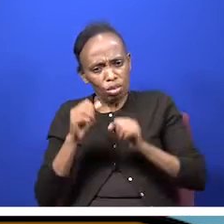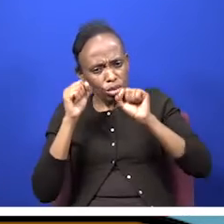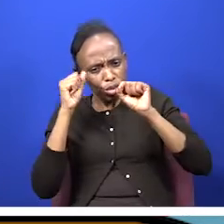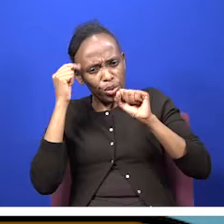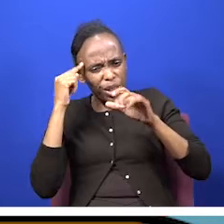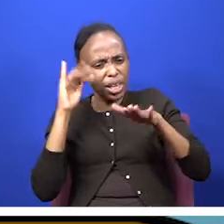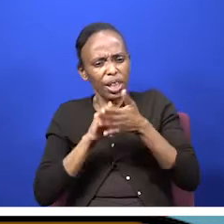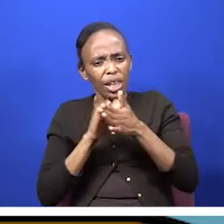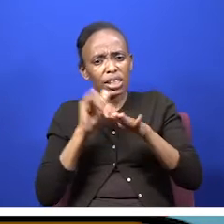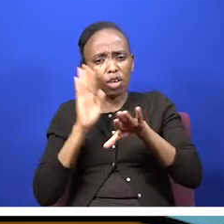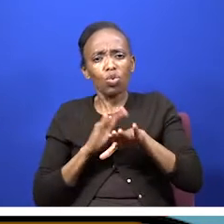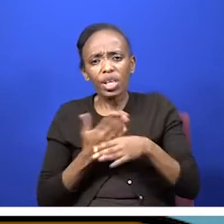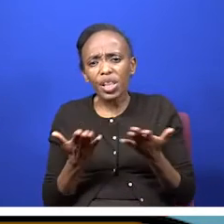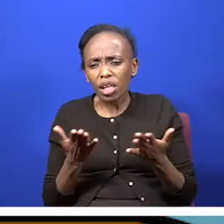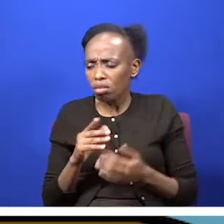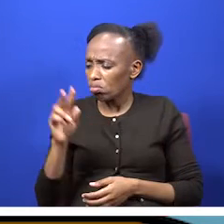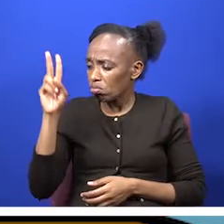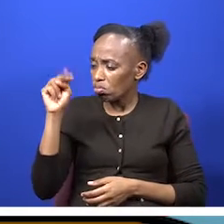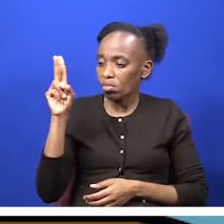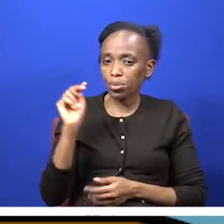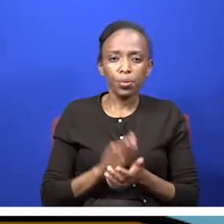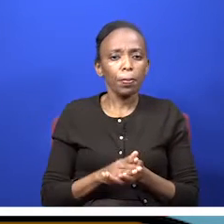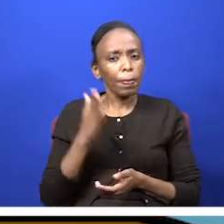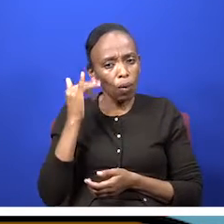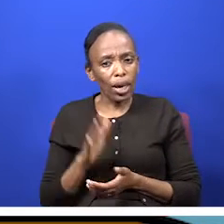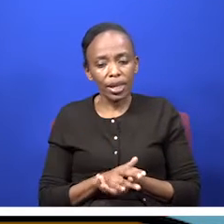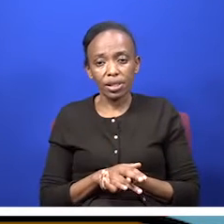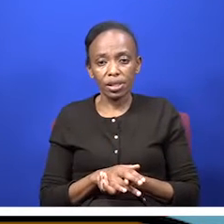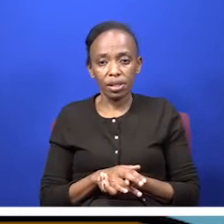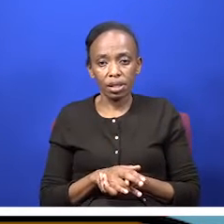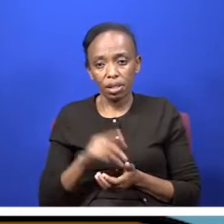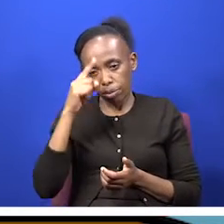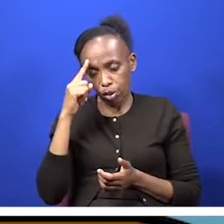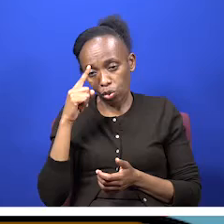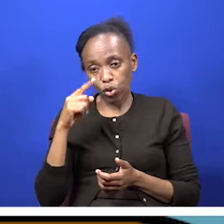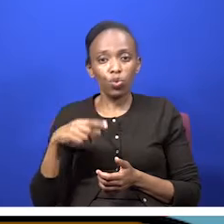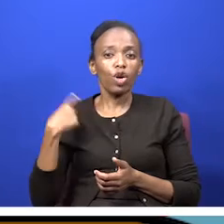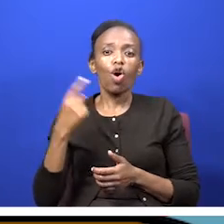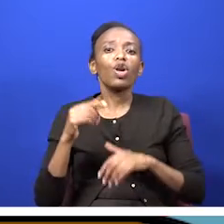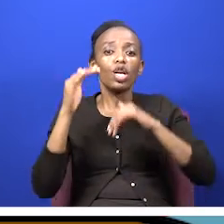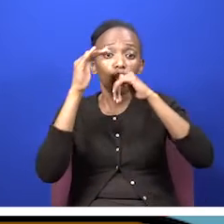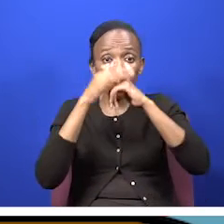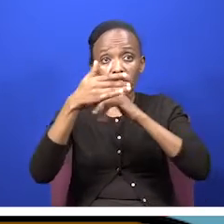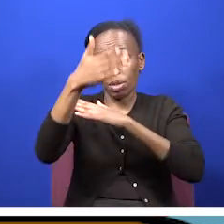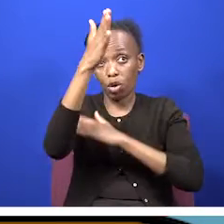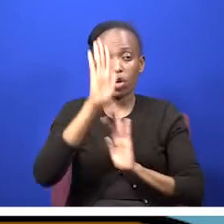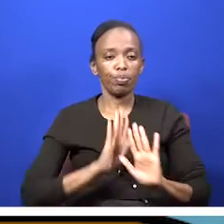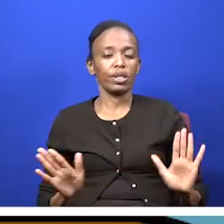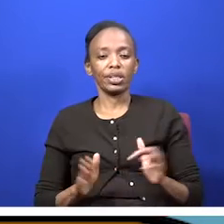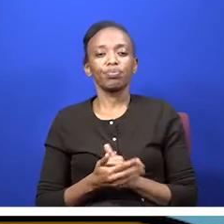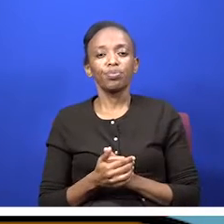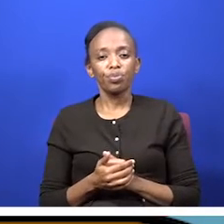Shirley, do you think that's a good thing to do? No. Why? Because we should only worship